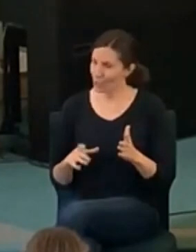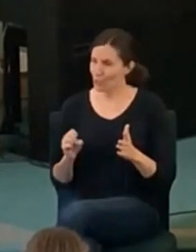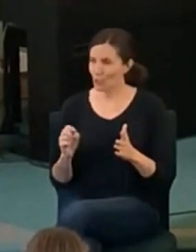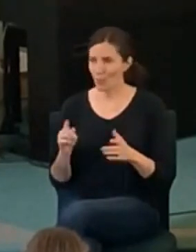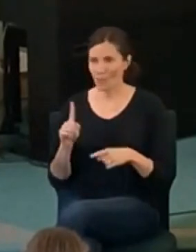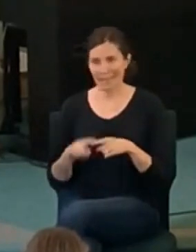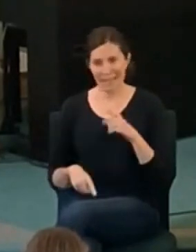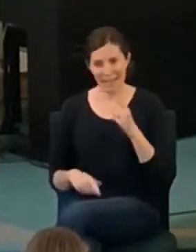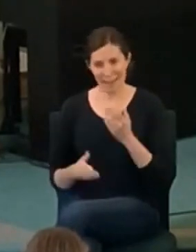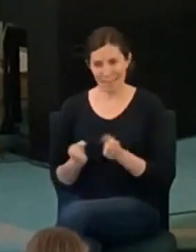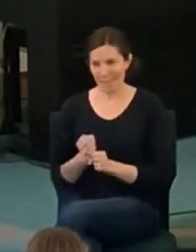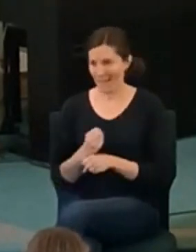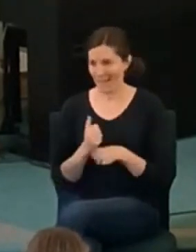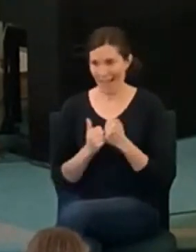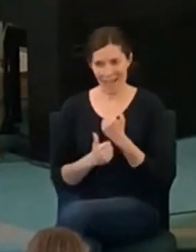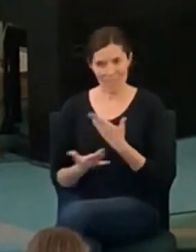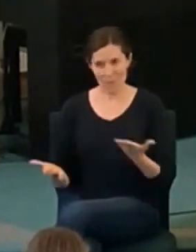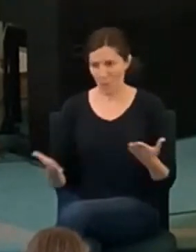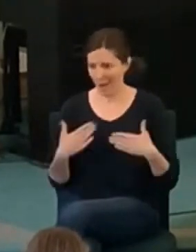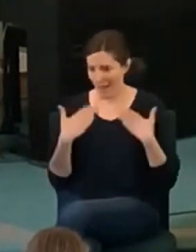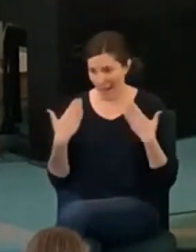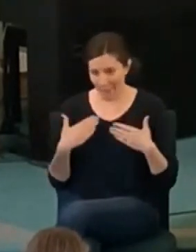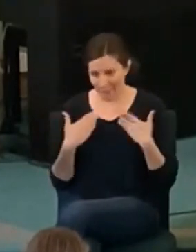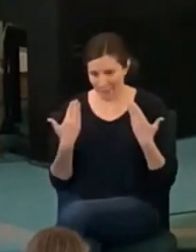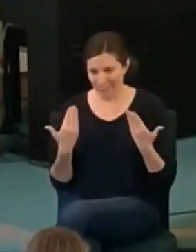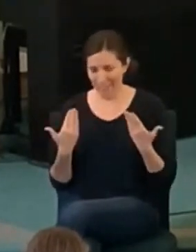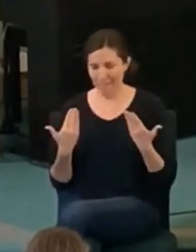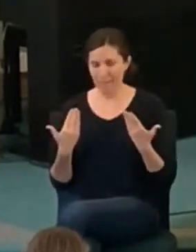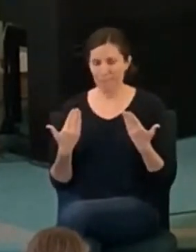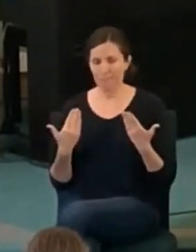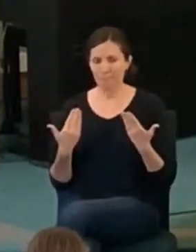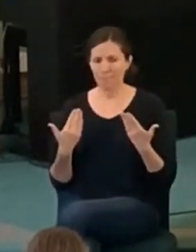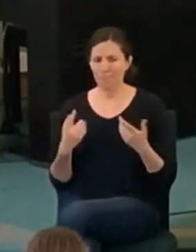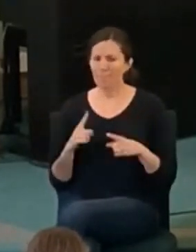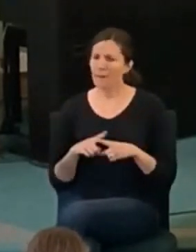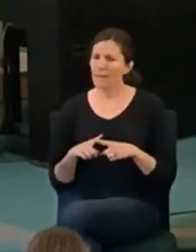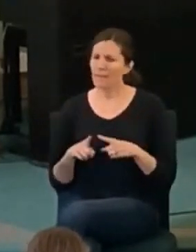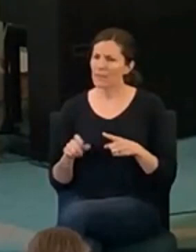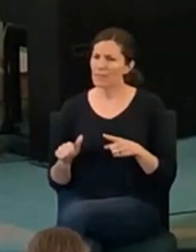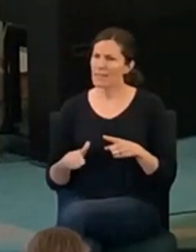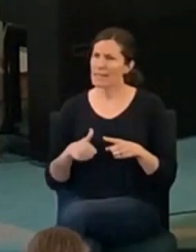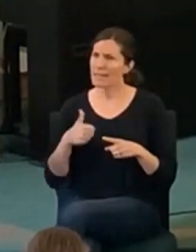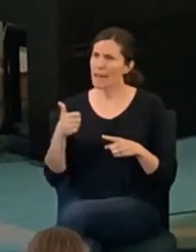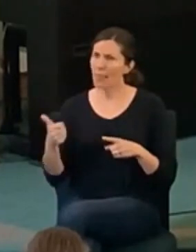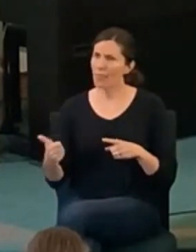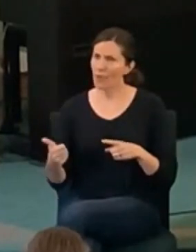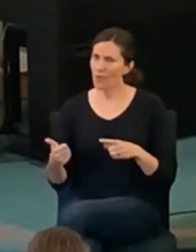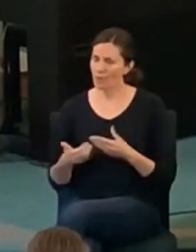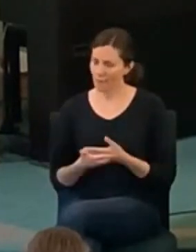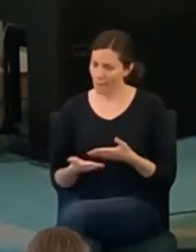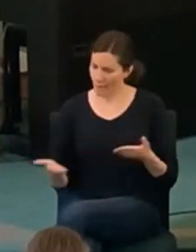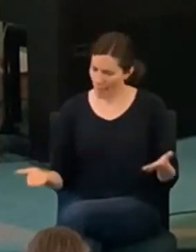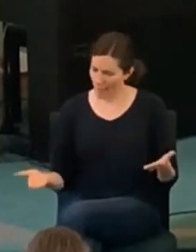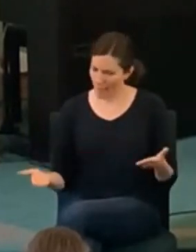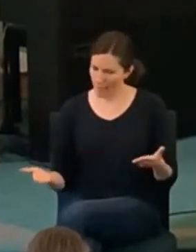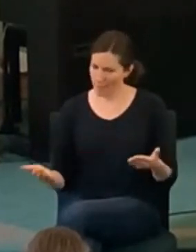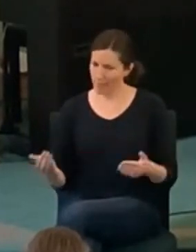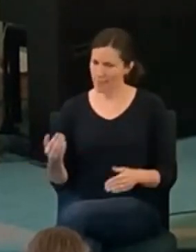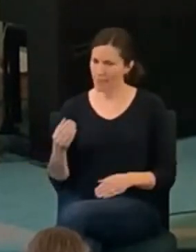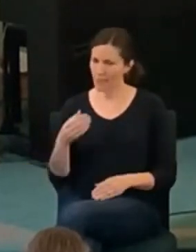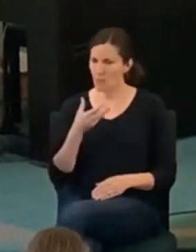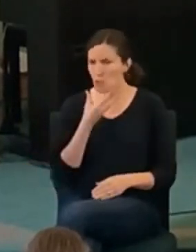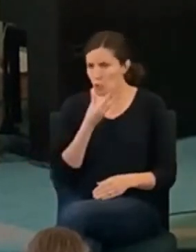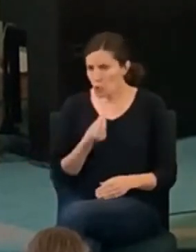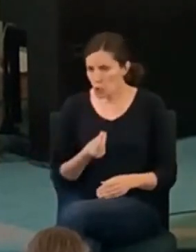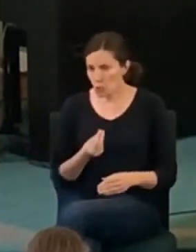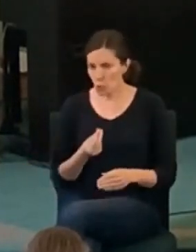going to take the side of the woman. But if Jesus says let her go, anyone in the crowd that believes in Moses and the law is